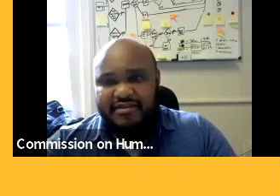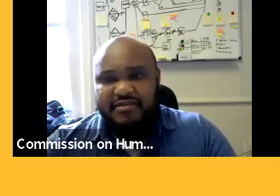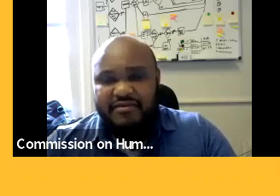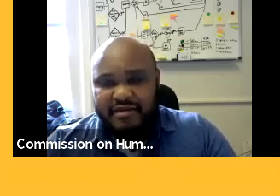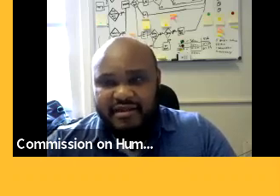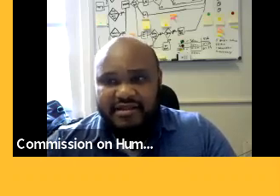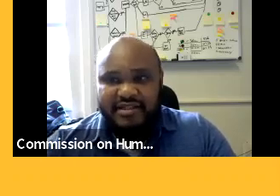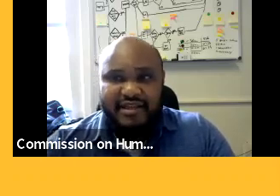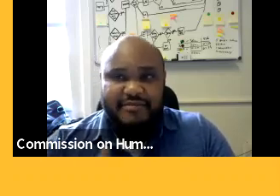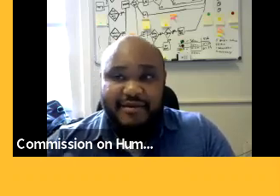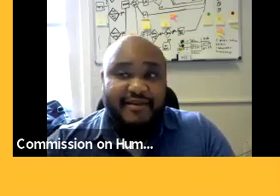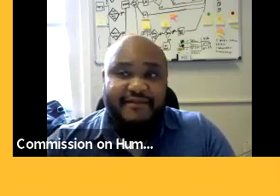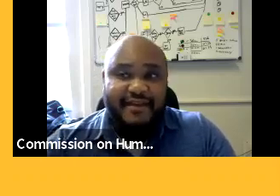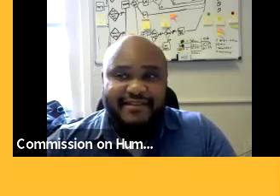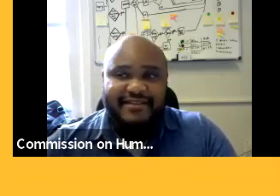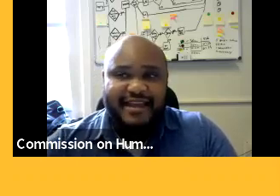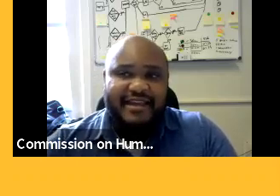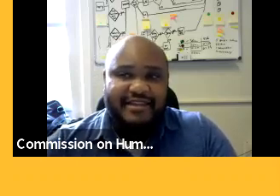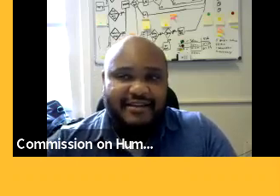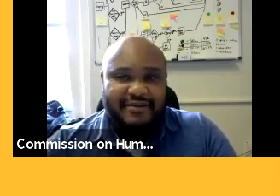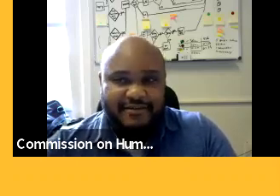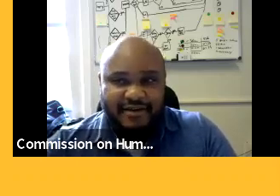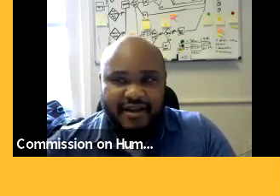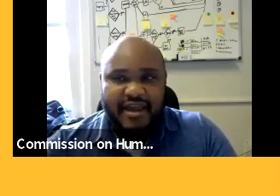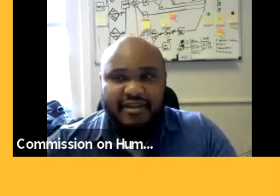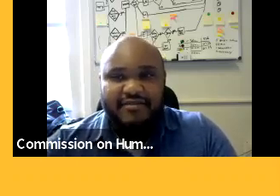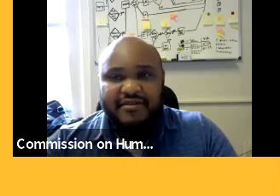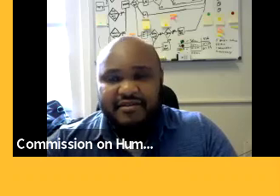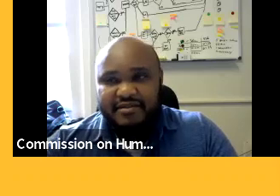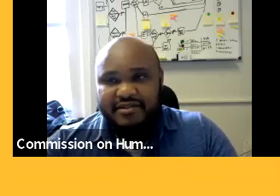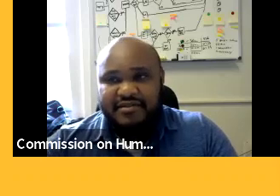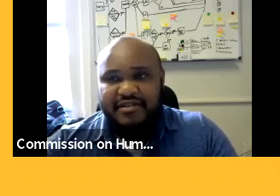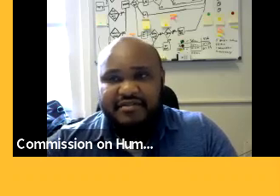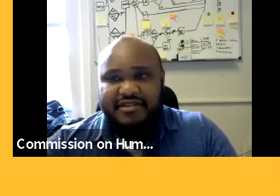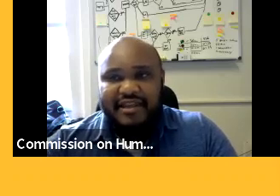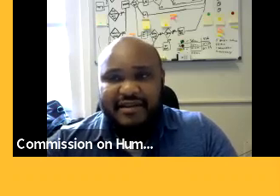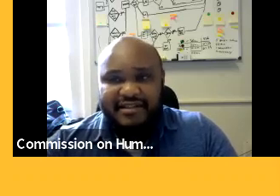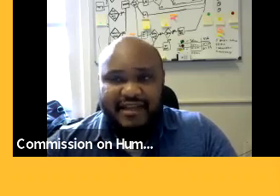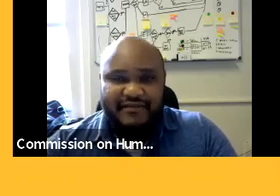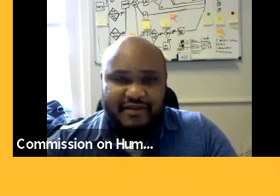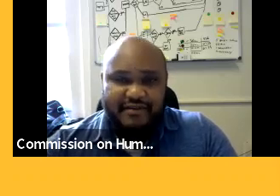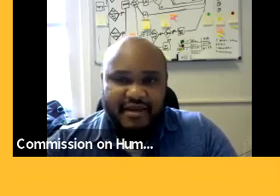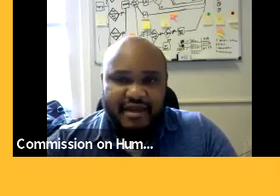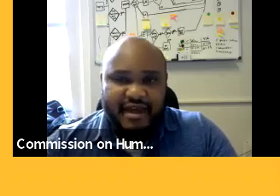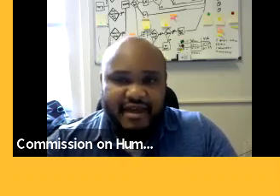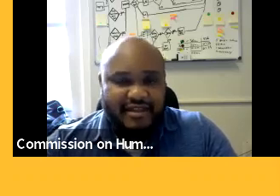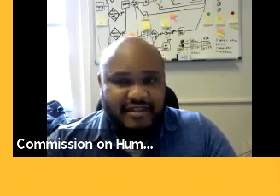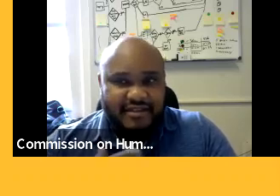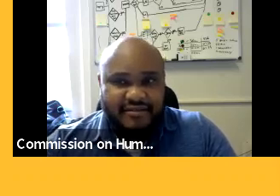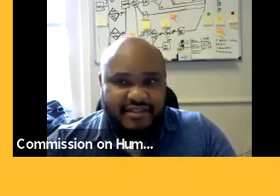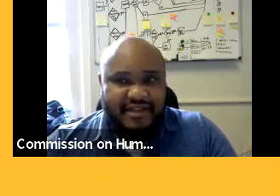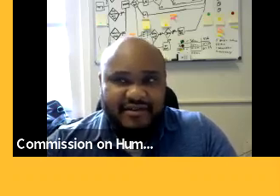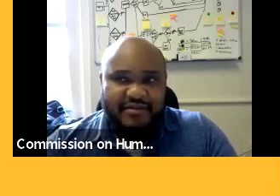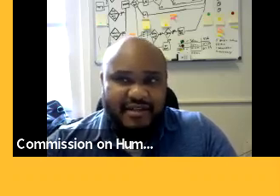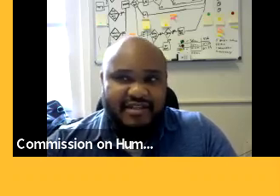like to see my face and the interpreter, you can also choose to use side-by-side view.